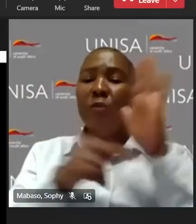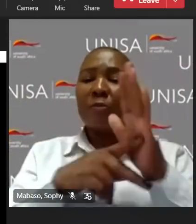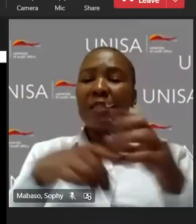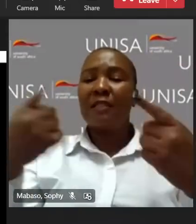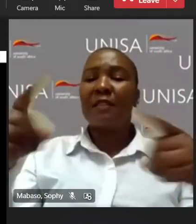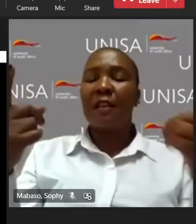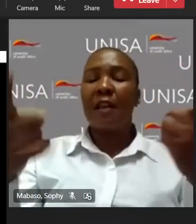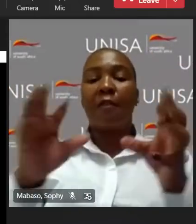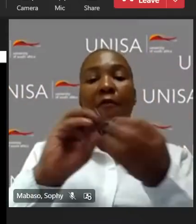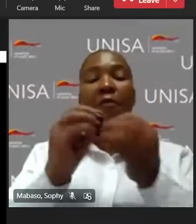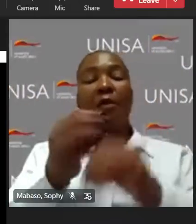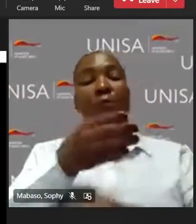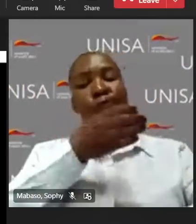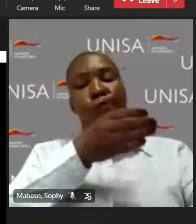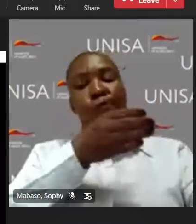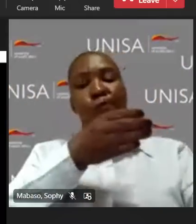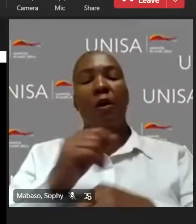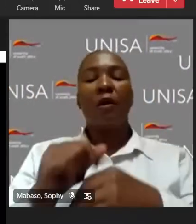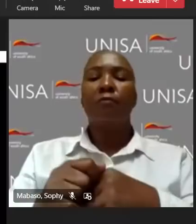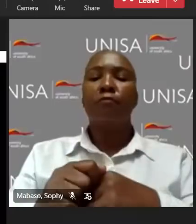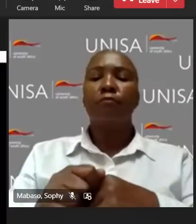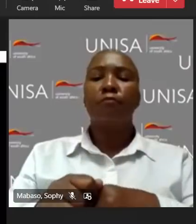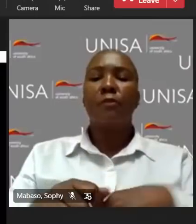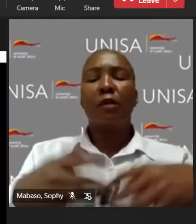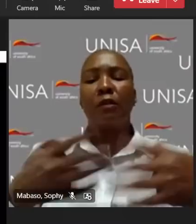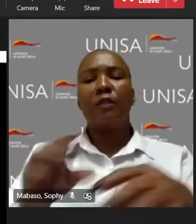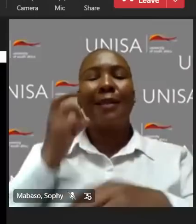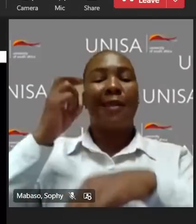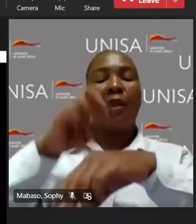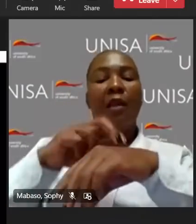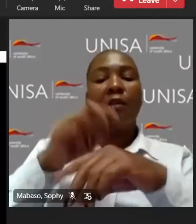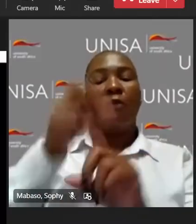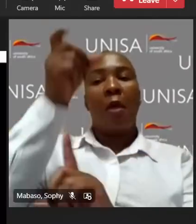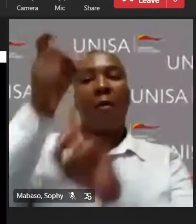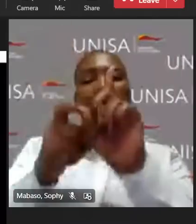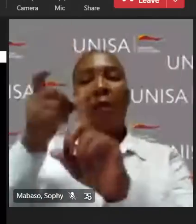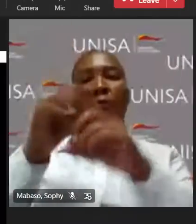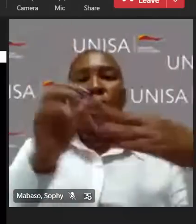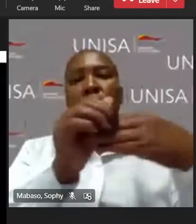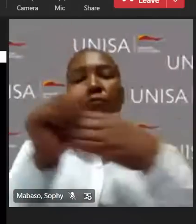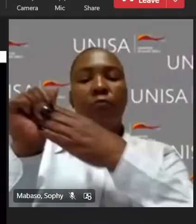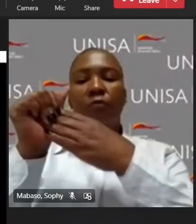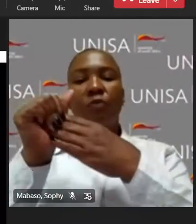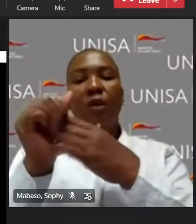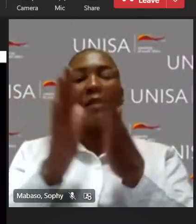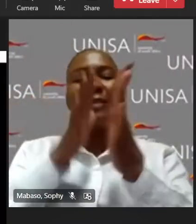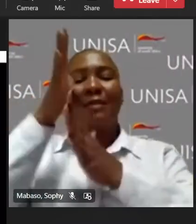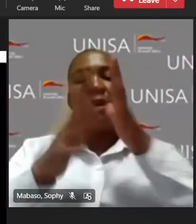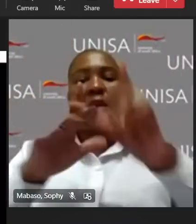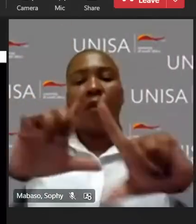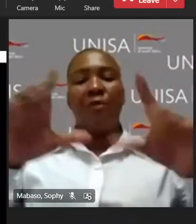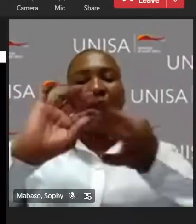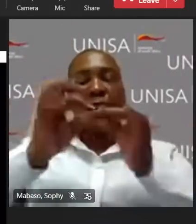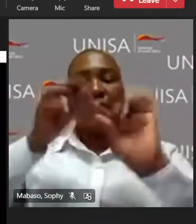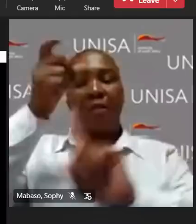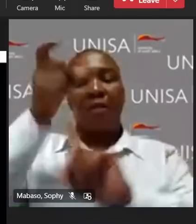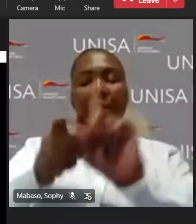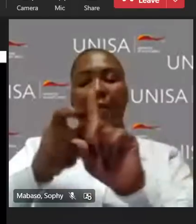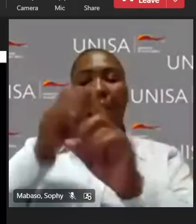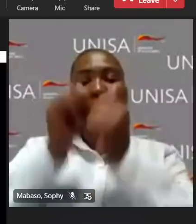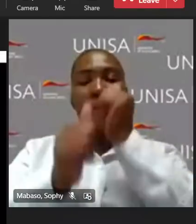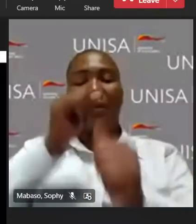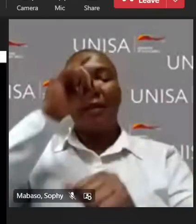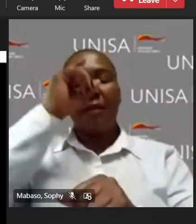are available, and also determine a need for an accompanying person and a sign language interpreter. Ladies and gentlemen,